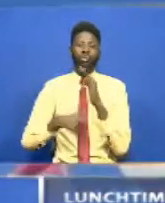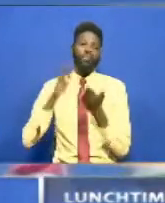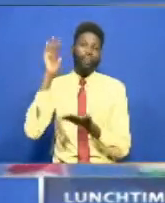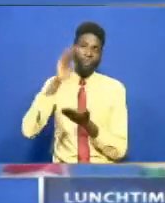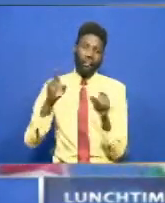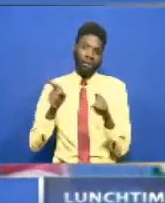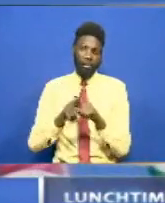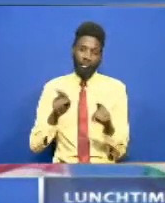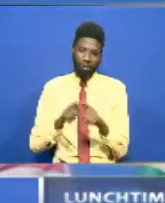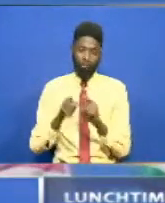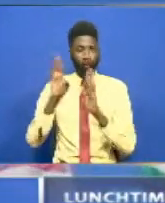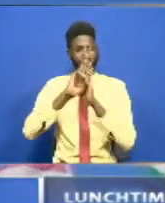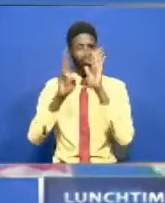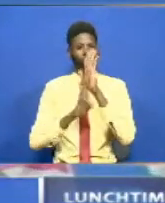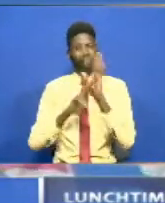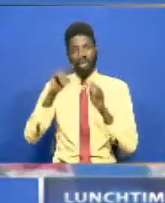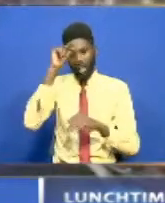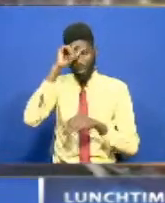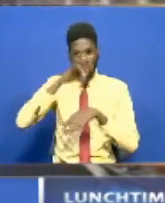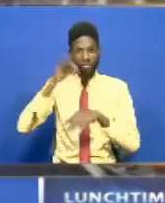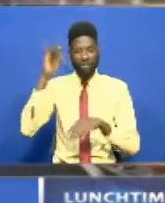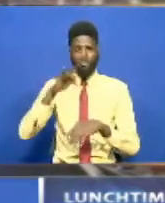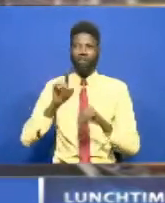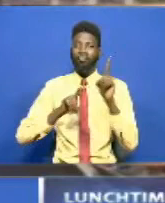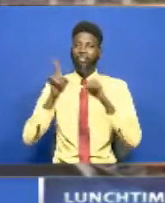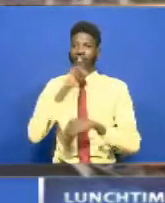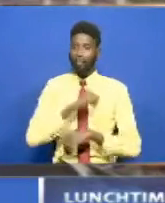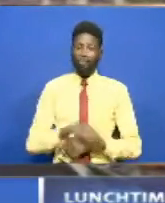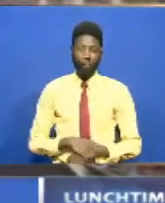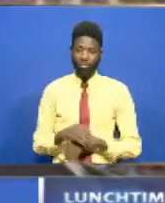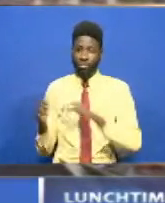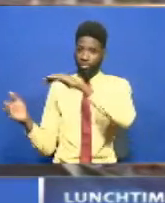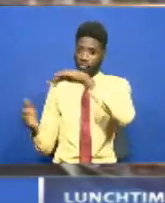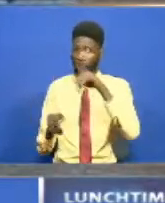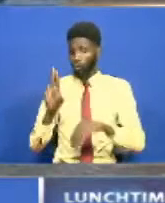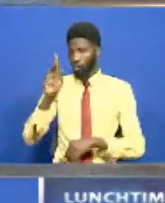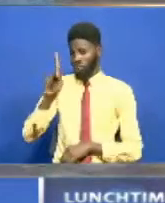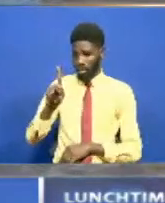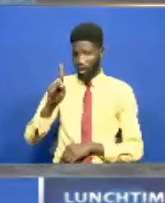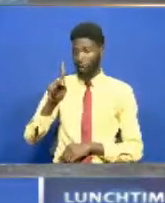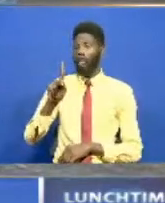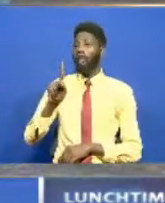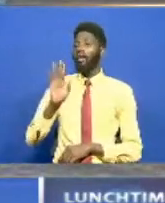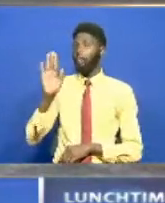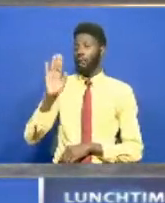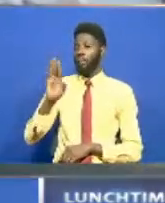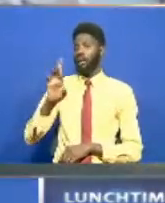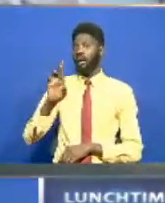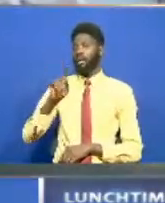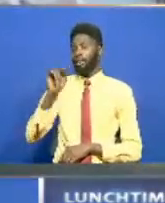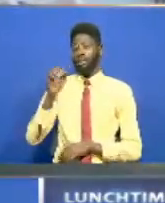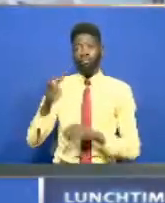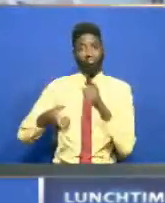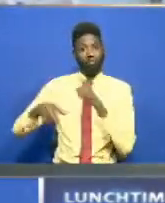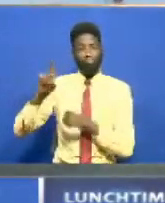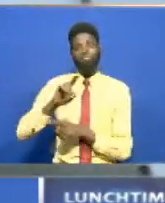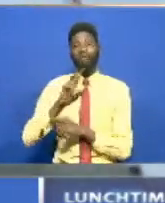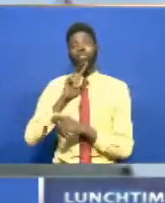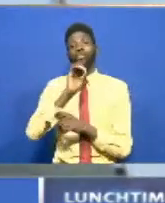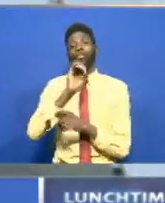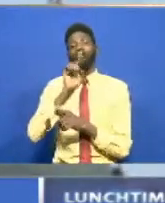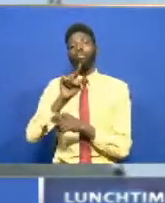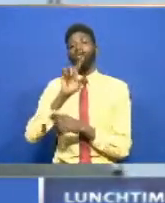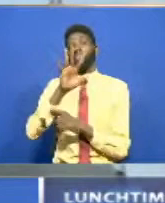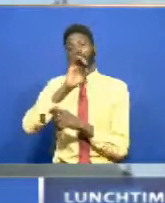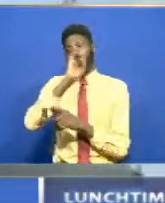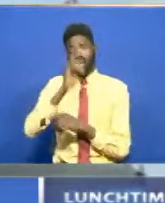pandemic. Elsewhere, the UK's inflation rate, which tracks the prices of goods and services, climbed to 0.5% in September